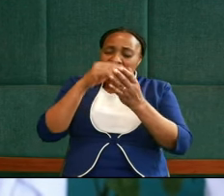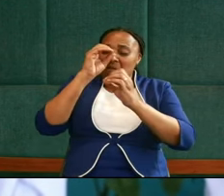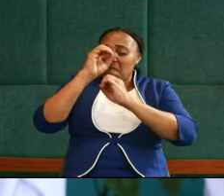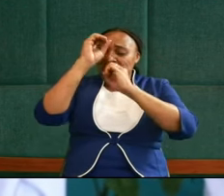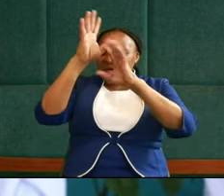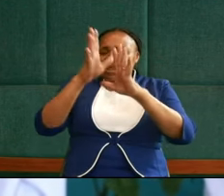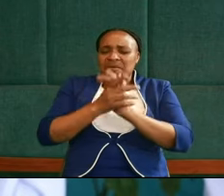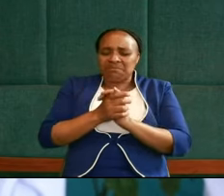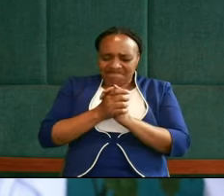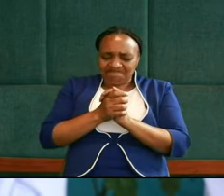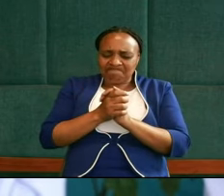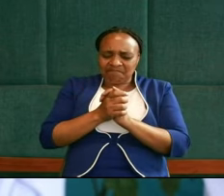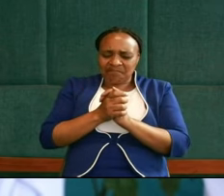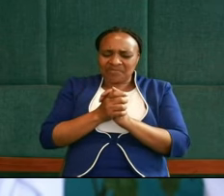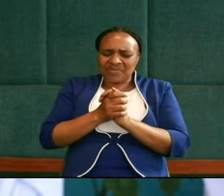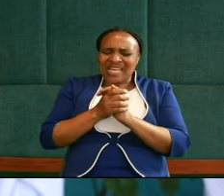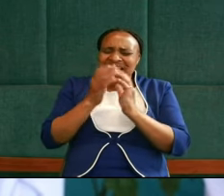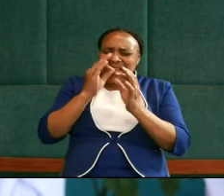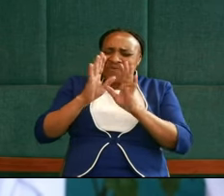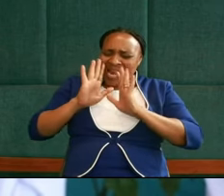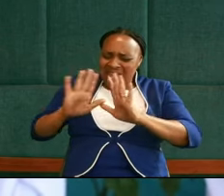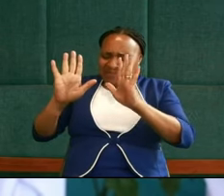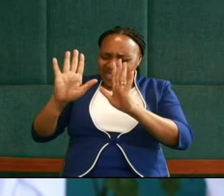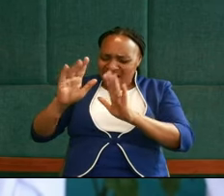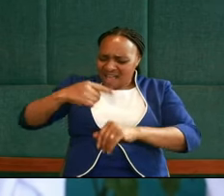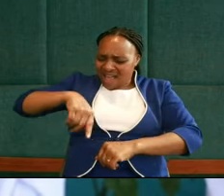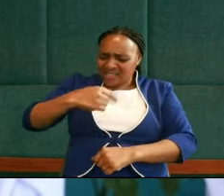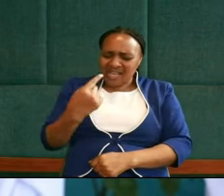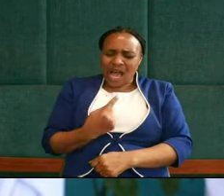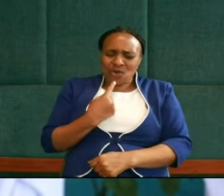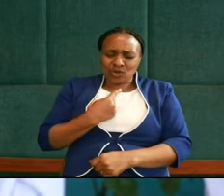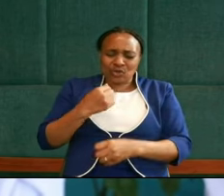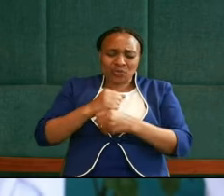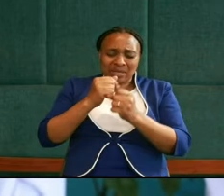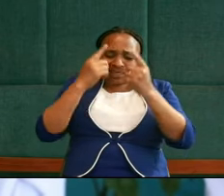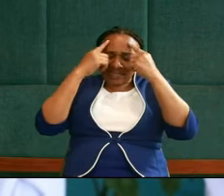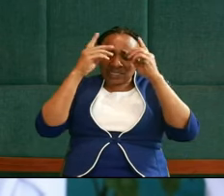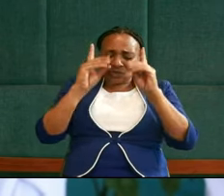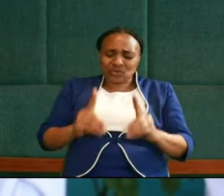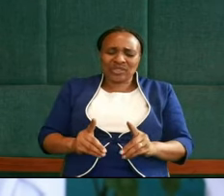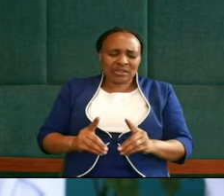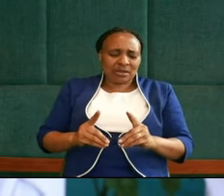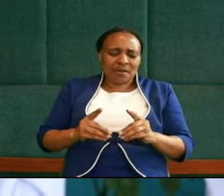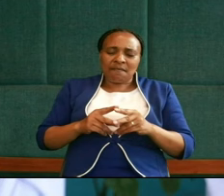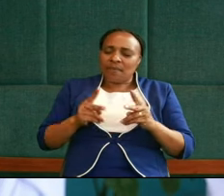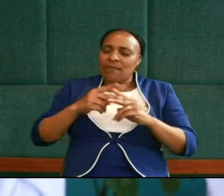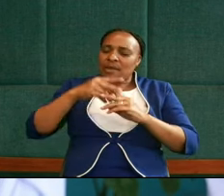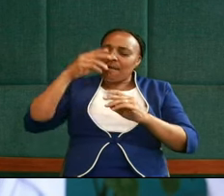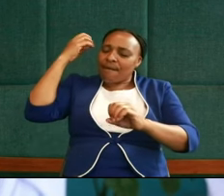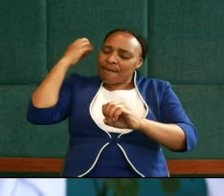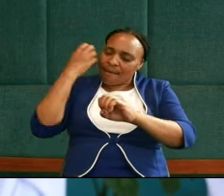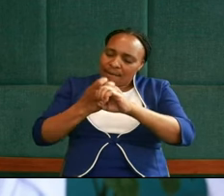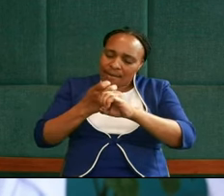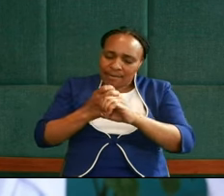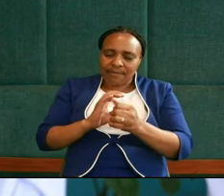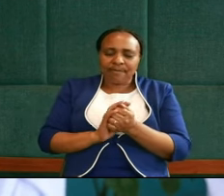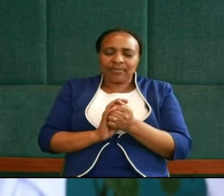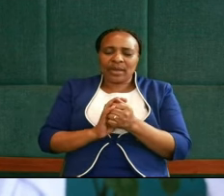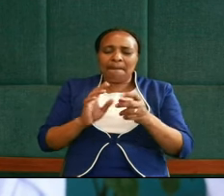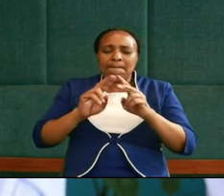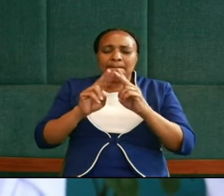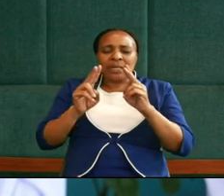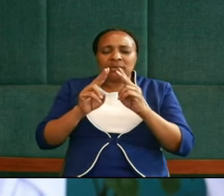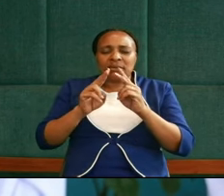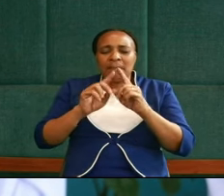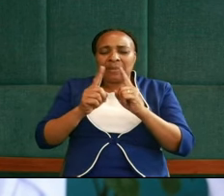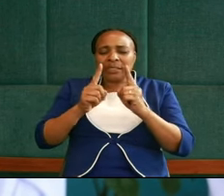if it were left on us to make this decision, it would be difficult. But we thank you because